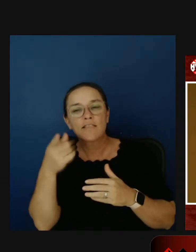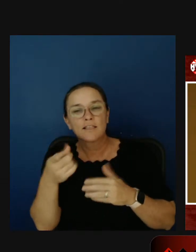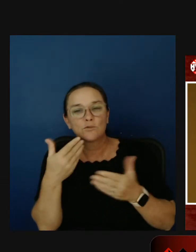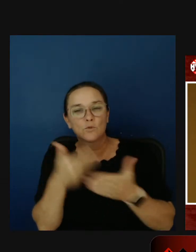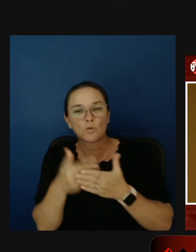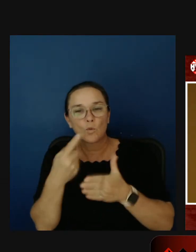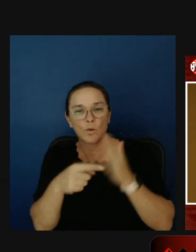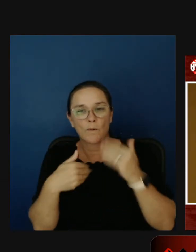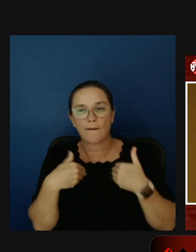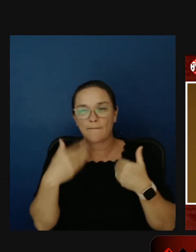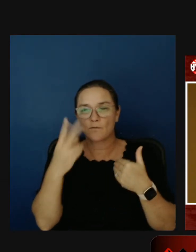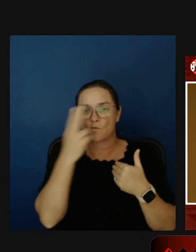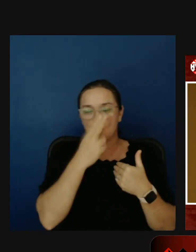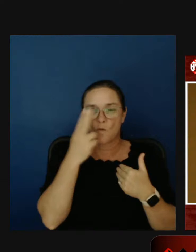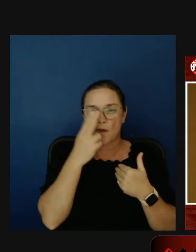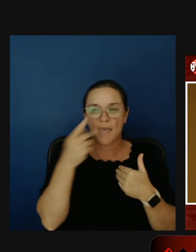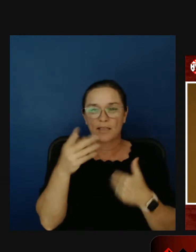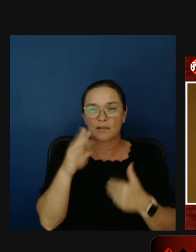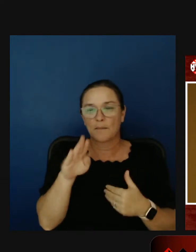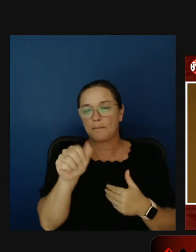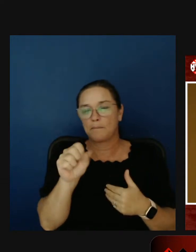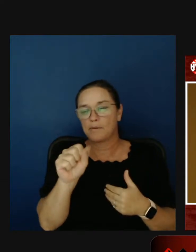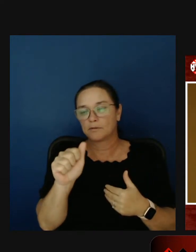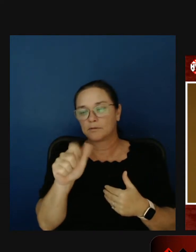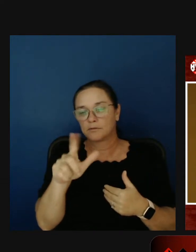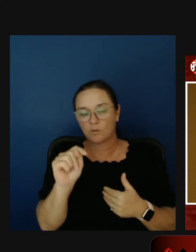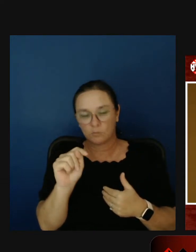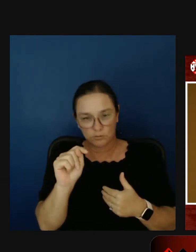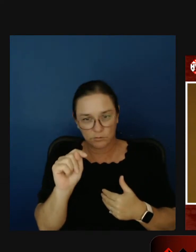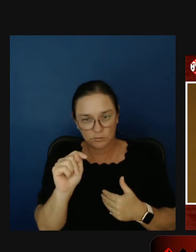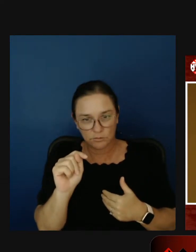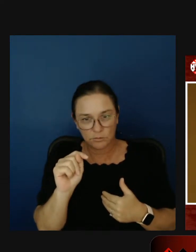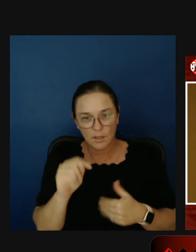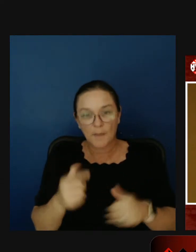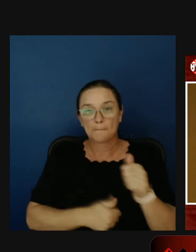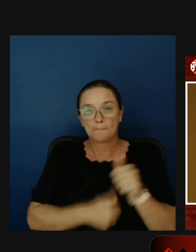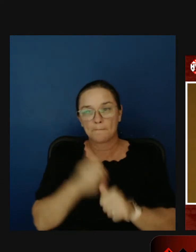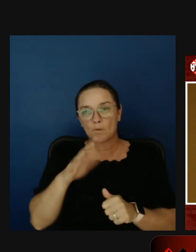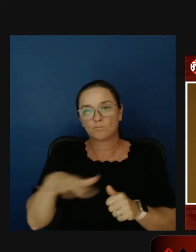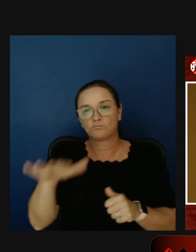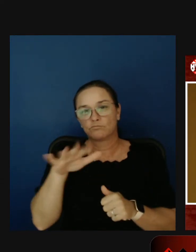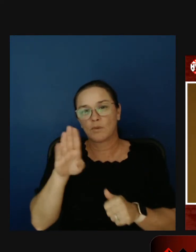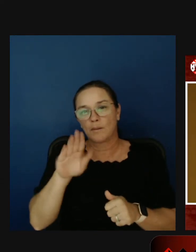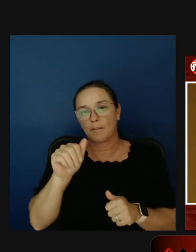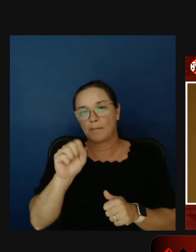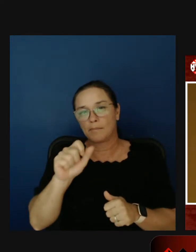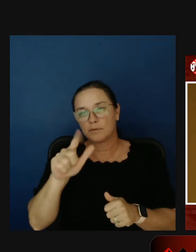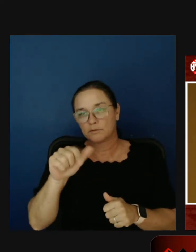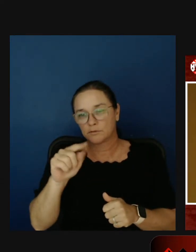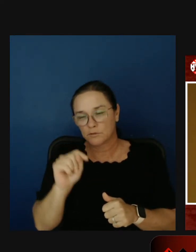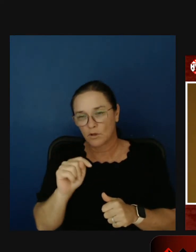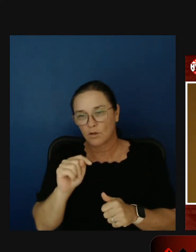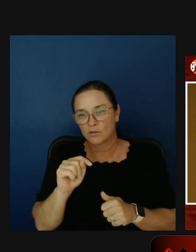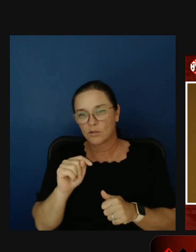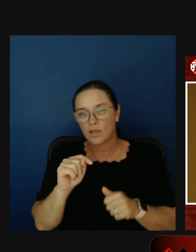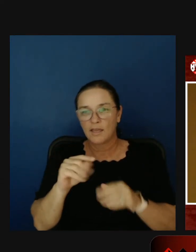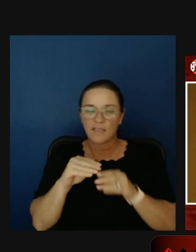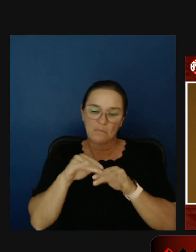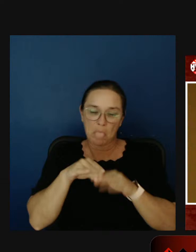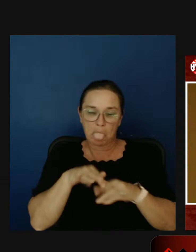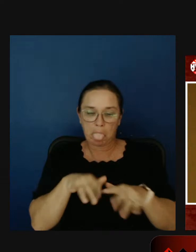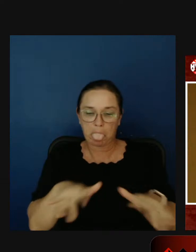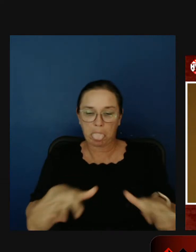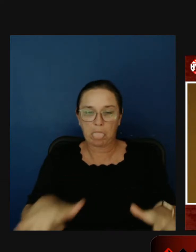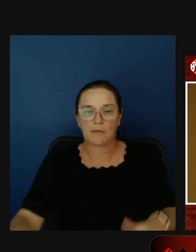Hawaii. These are basalts. And most of this volcanic field is basalts, runny lava that goes all over the place.